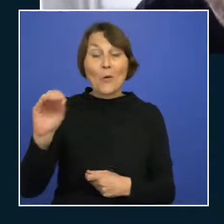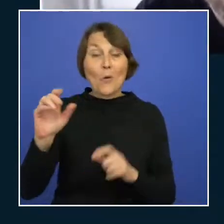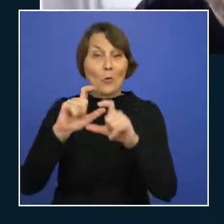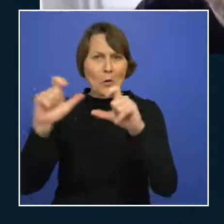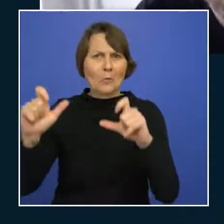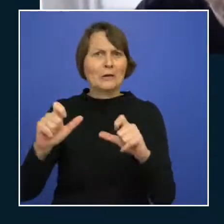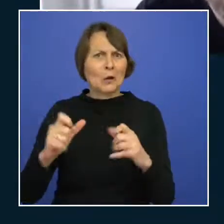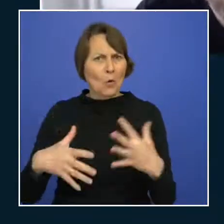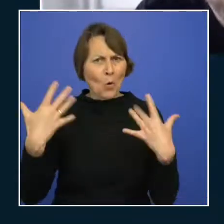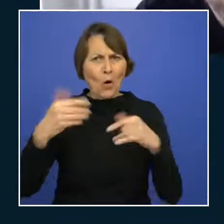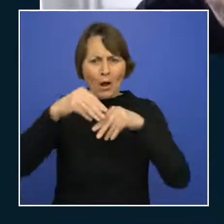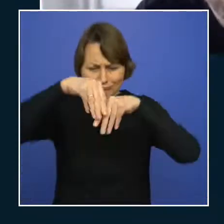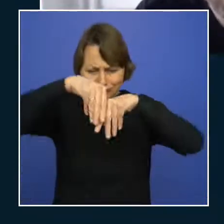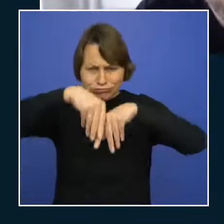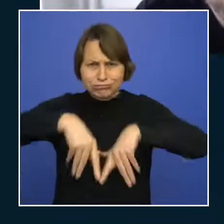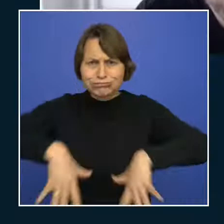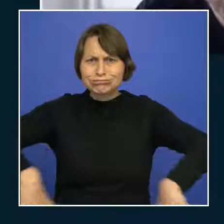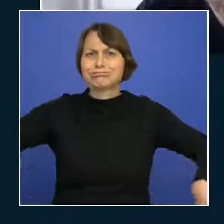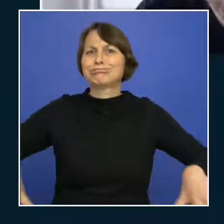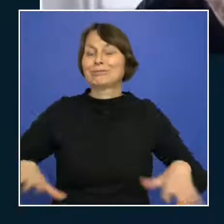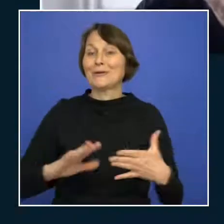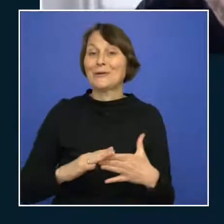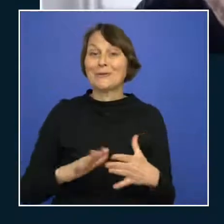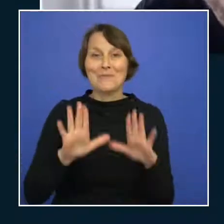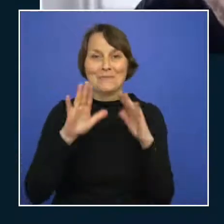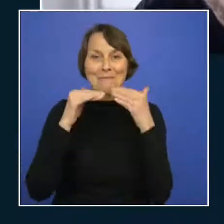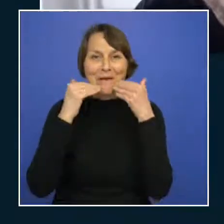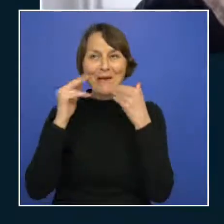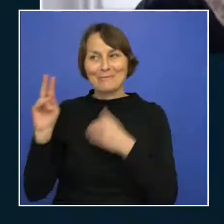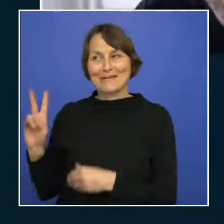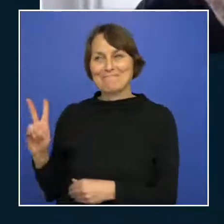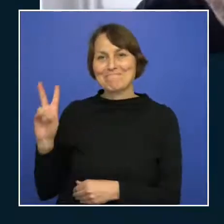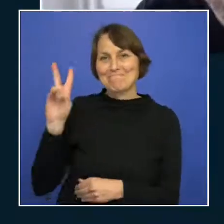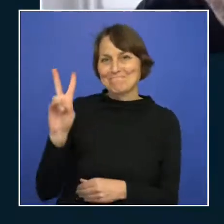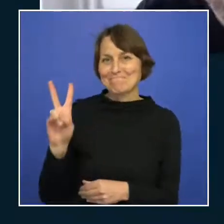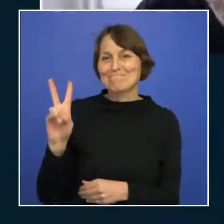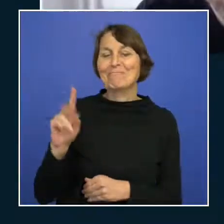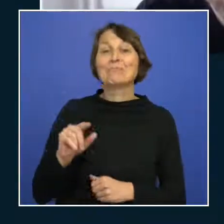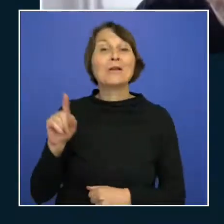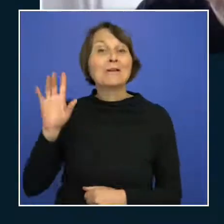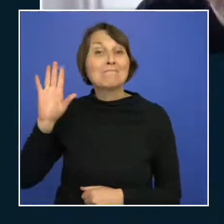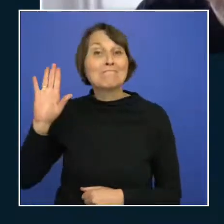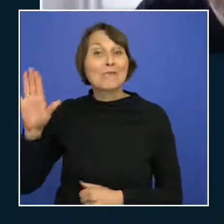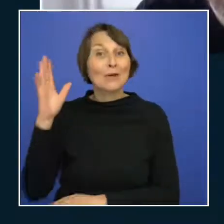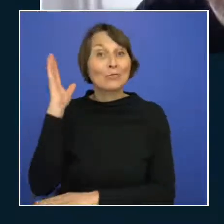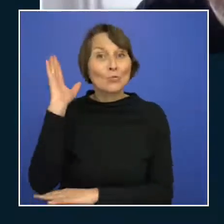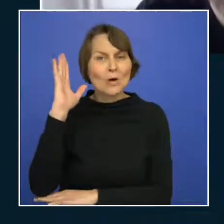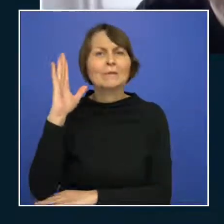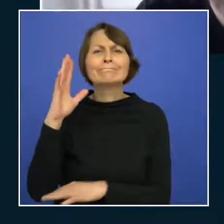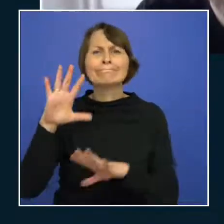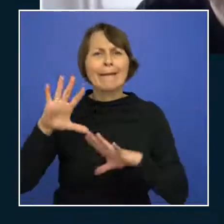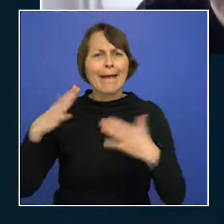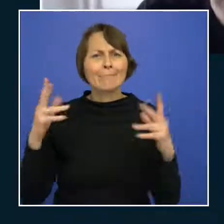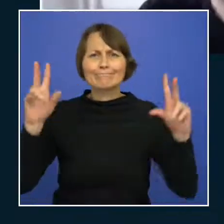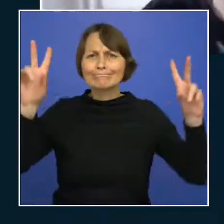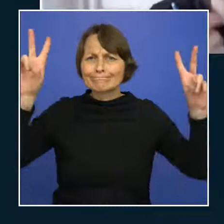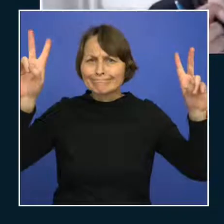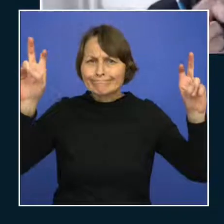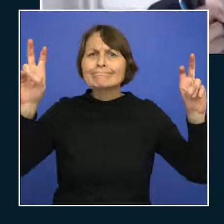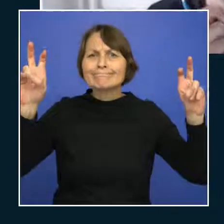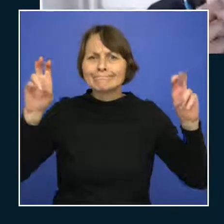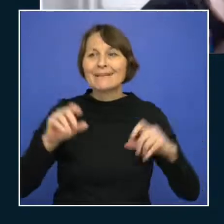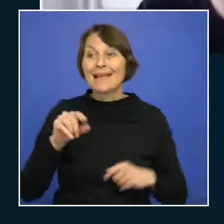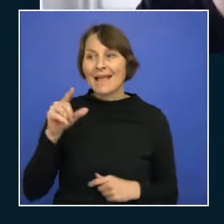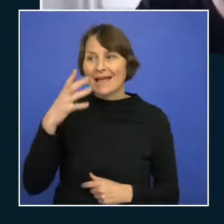glad to have them. And well, their session is going to be about migrating MERN stack into